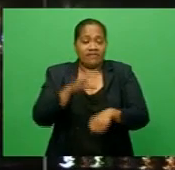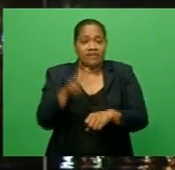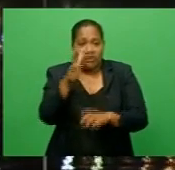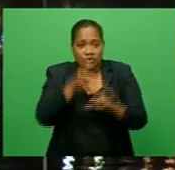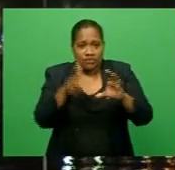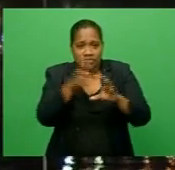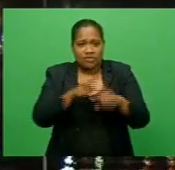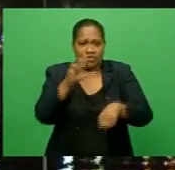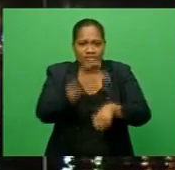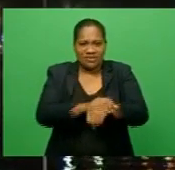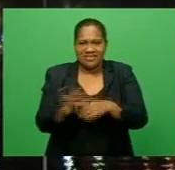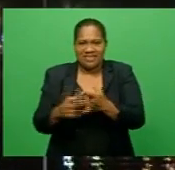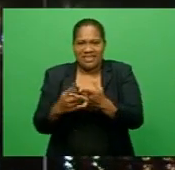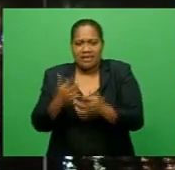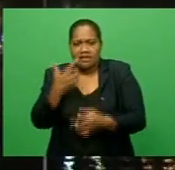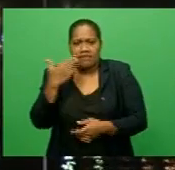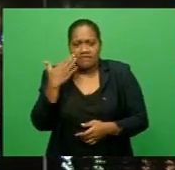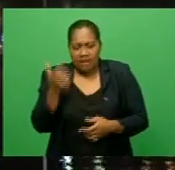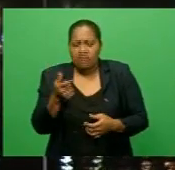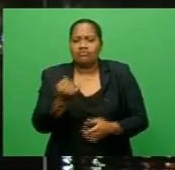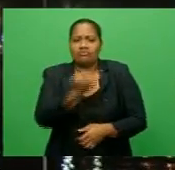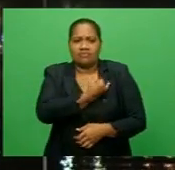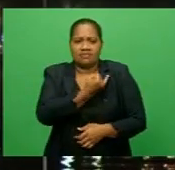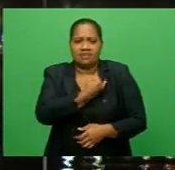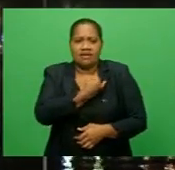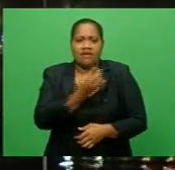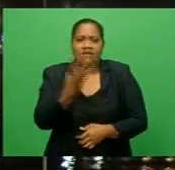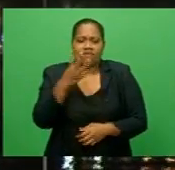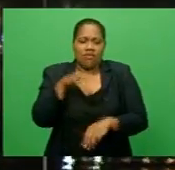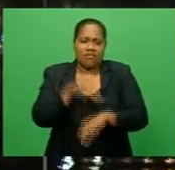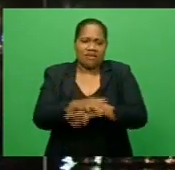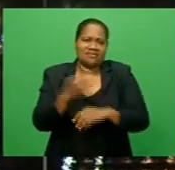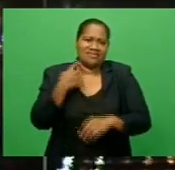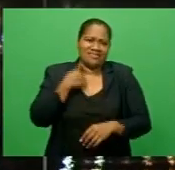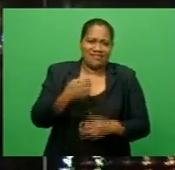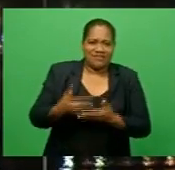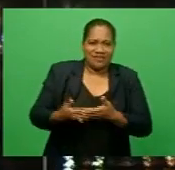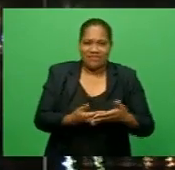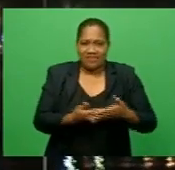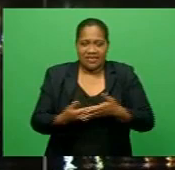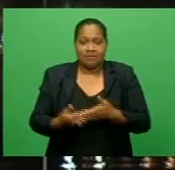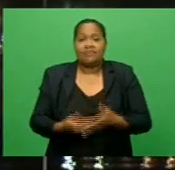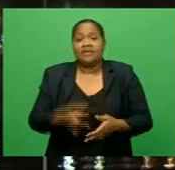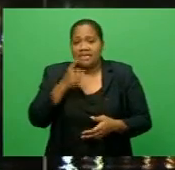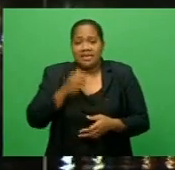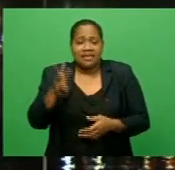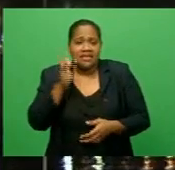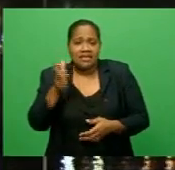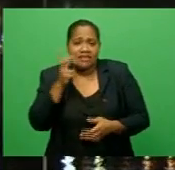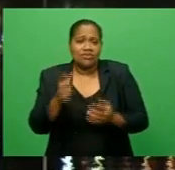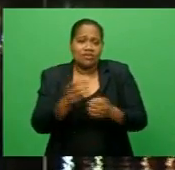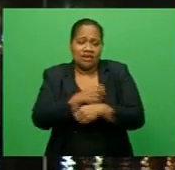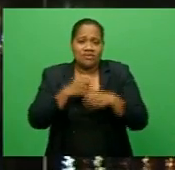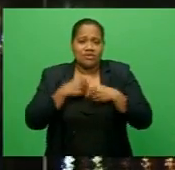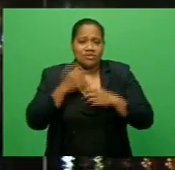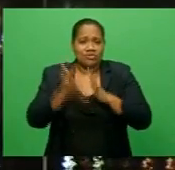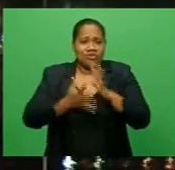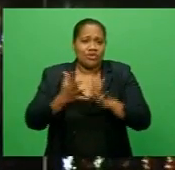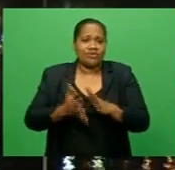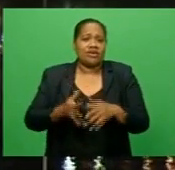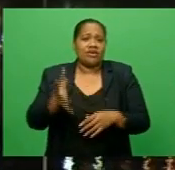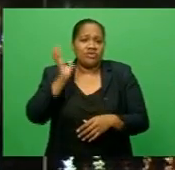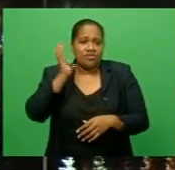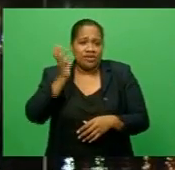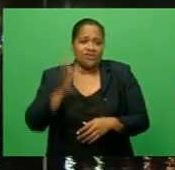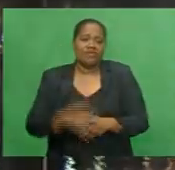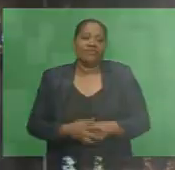father guilty of murdering 4-month-old baby. Now for these stories and others, tune in daily to our sister radio station, Gold FM. Our poll question